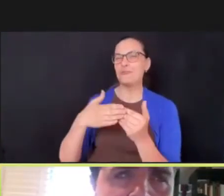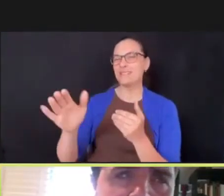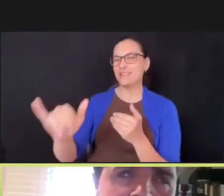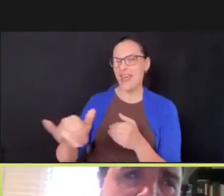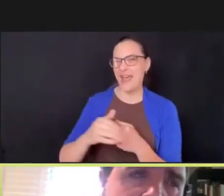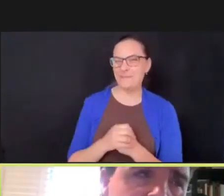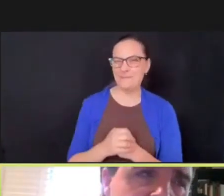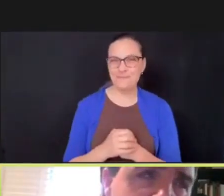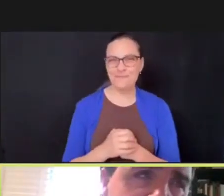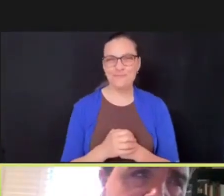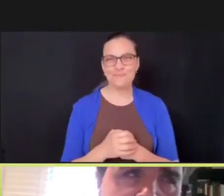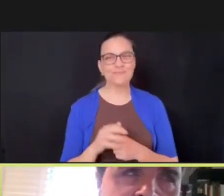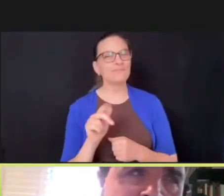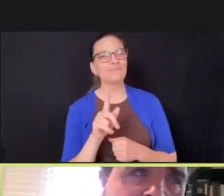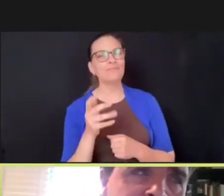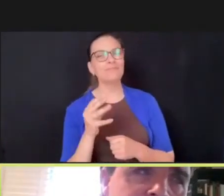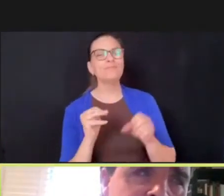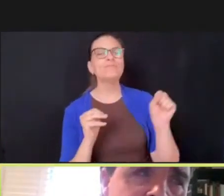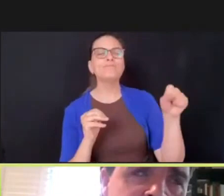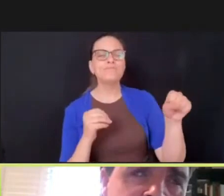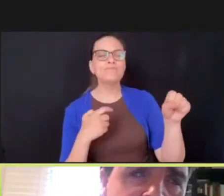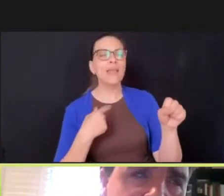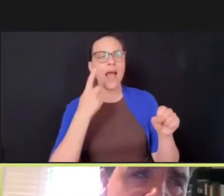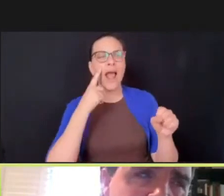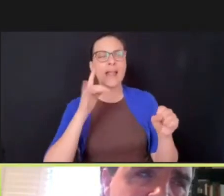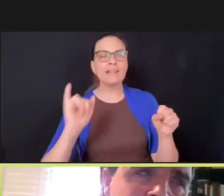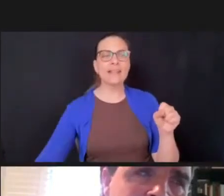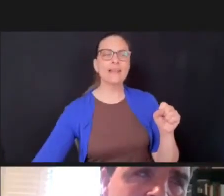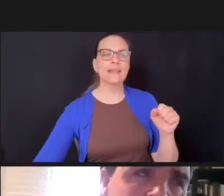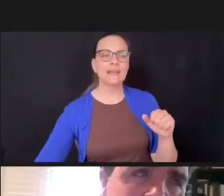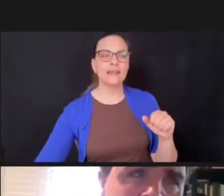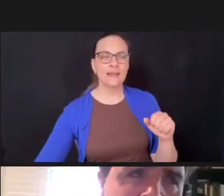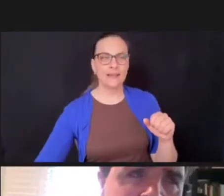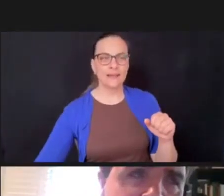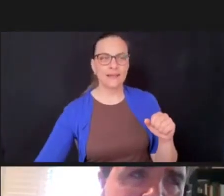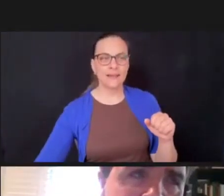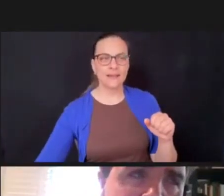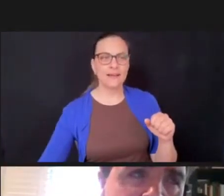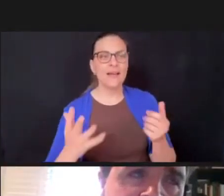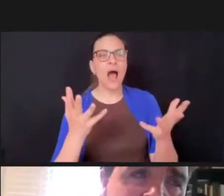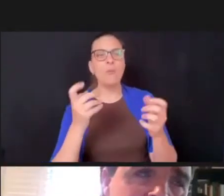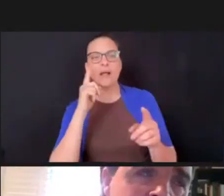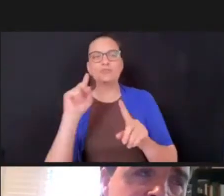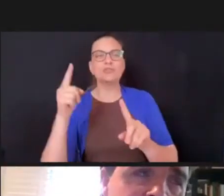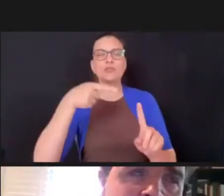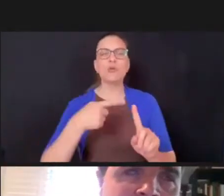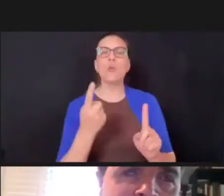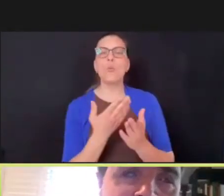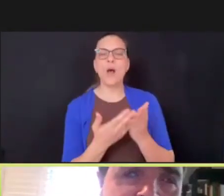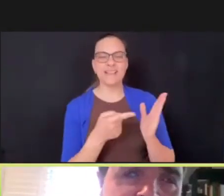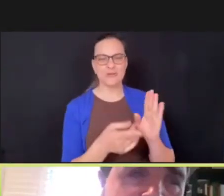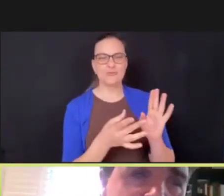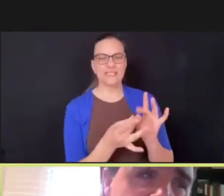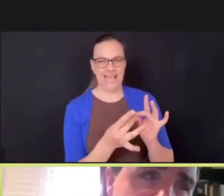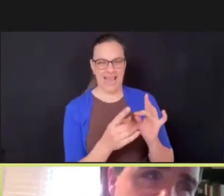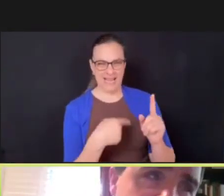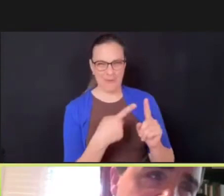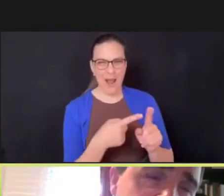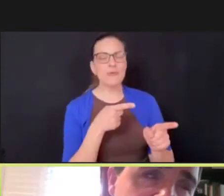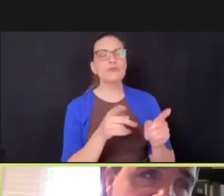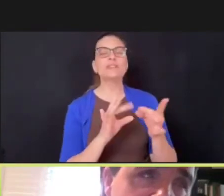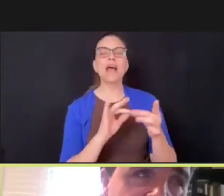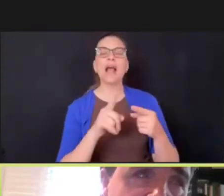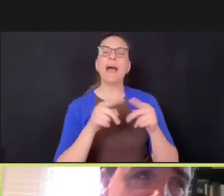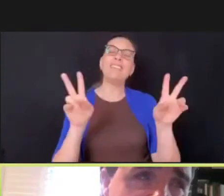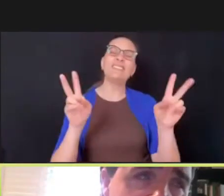think so. I think those are really good. So I'm going to jump back to one thing you said about, you were talking about kind of access points, like with